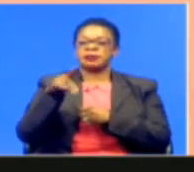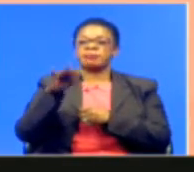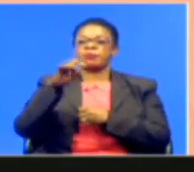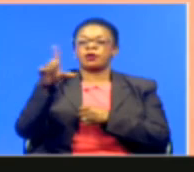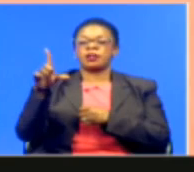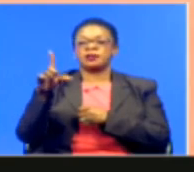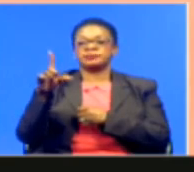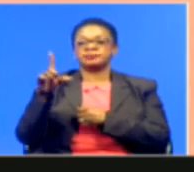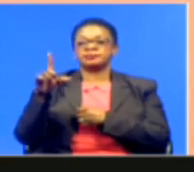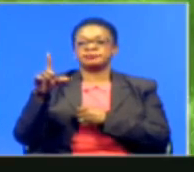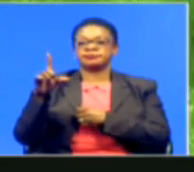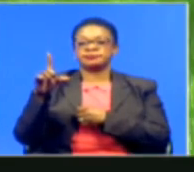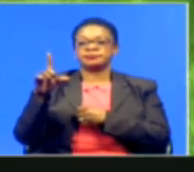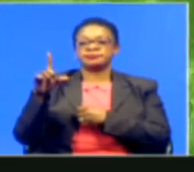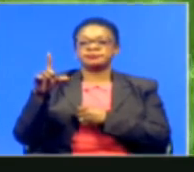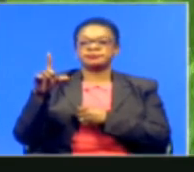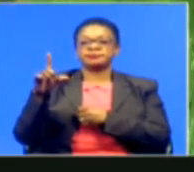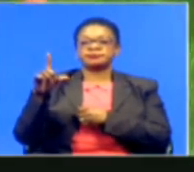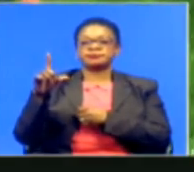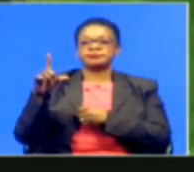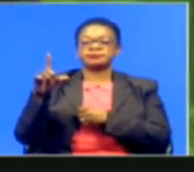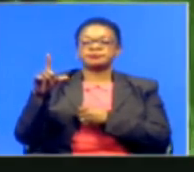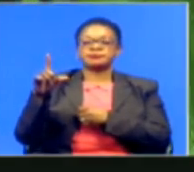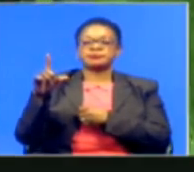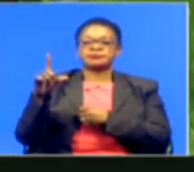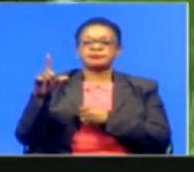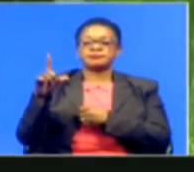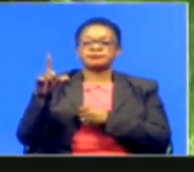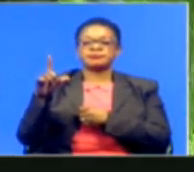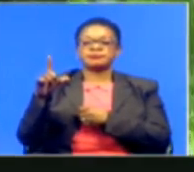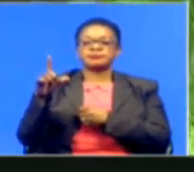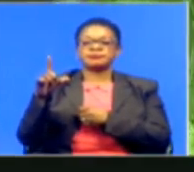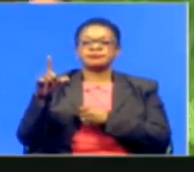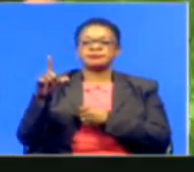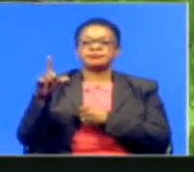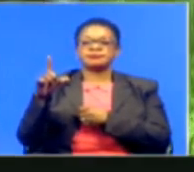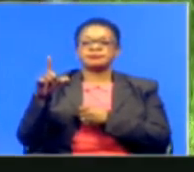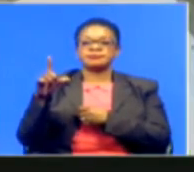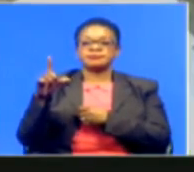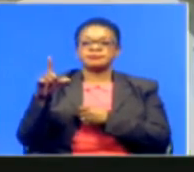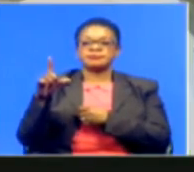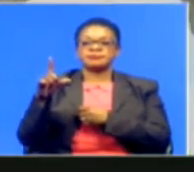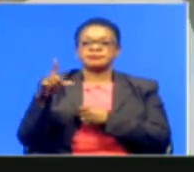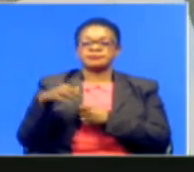Wainaina. You can see the floodlights? Oh, yes.